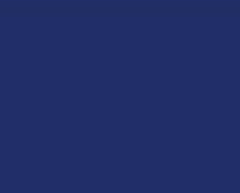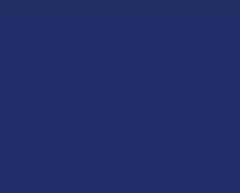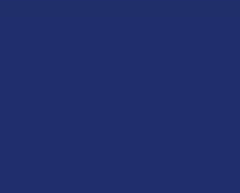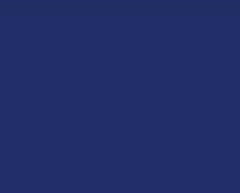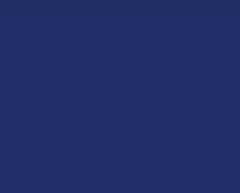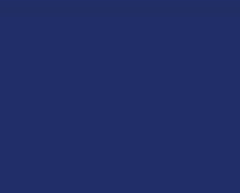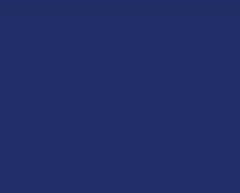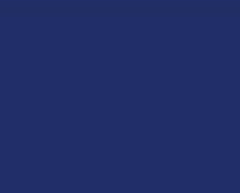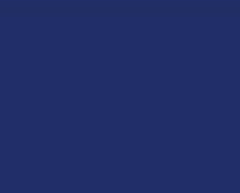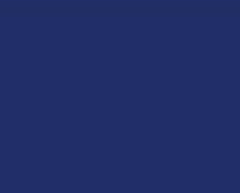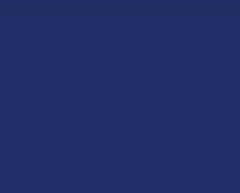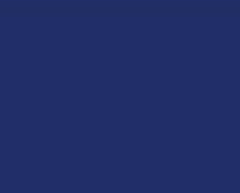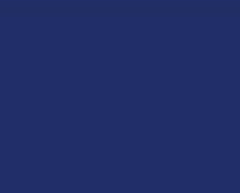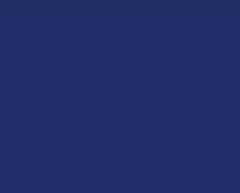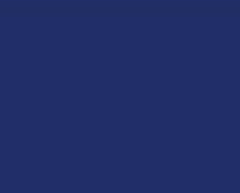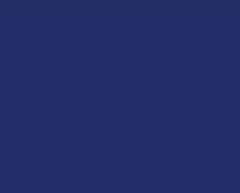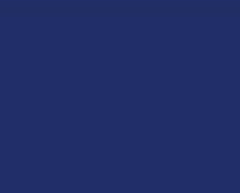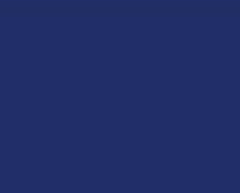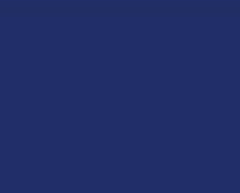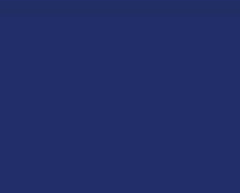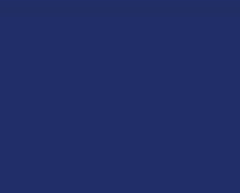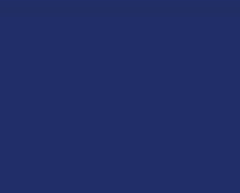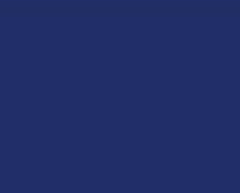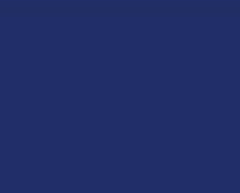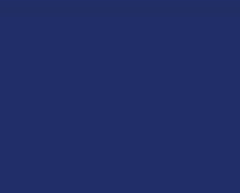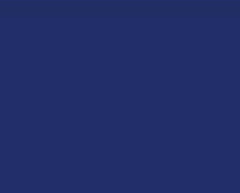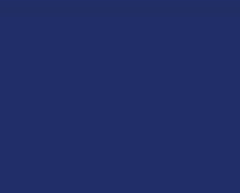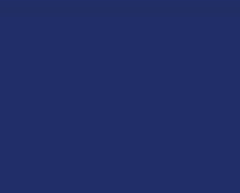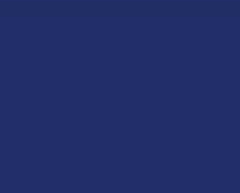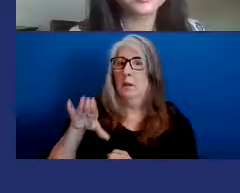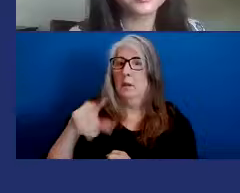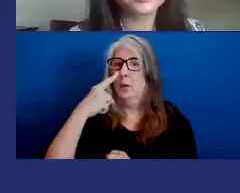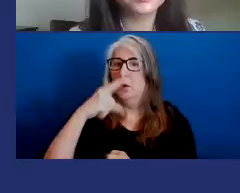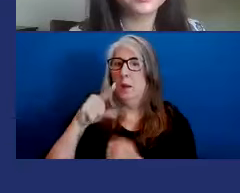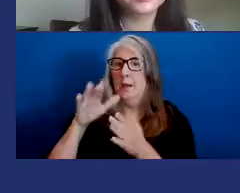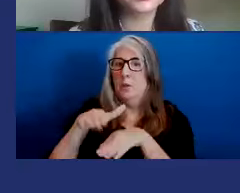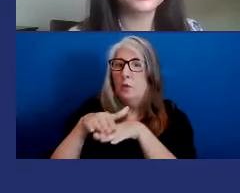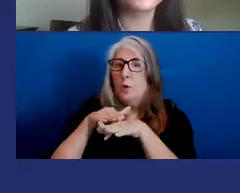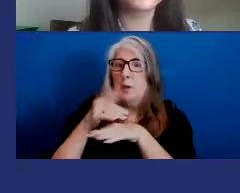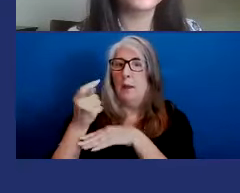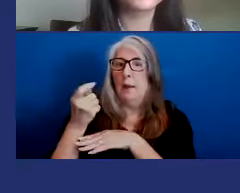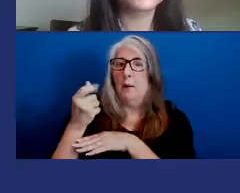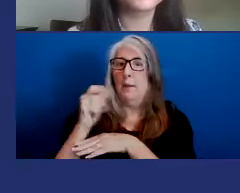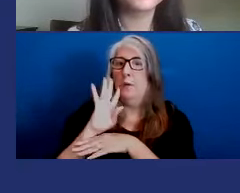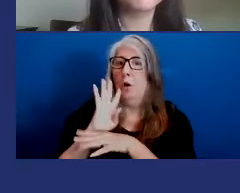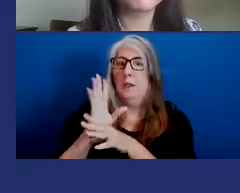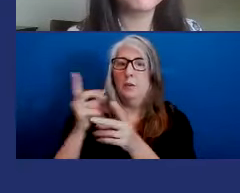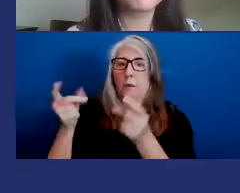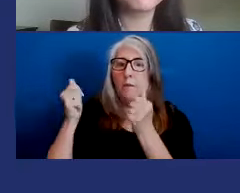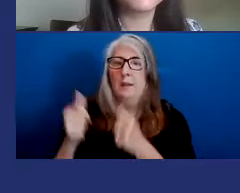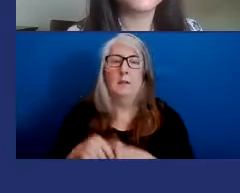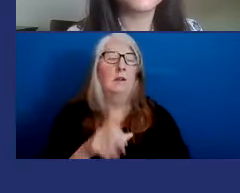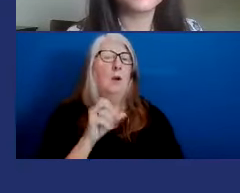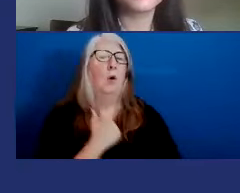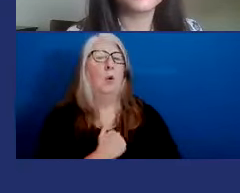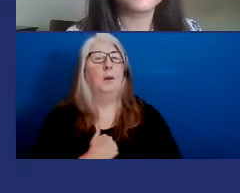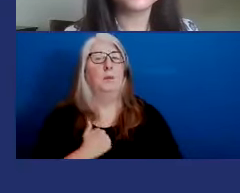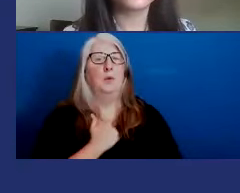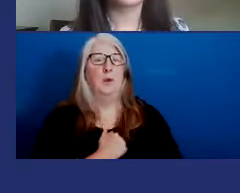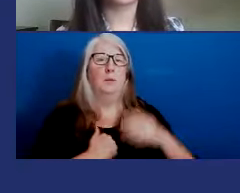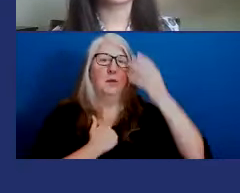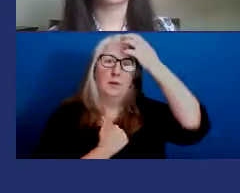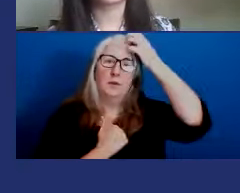on those conversations. Oh, sorry. Sophia, please, can you slow down a little bit for the— Oh, I am so, yes, I'm so sorry. I